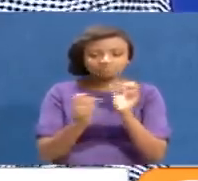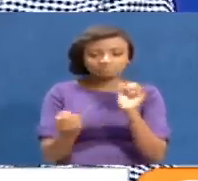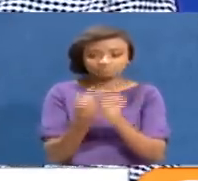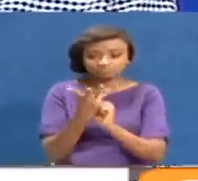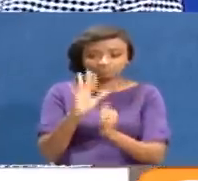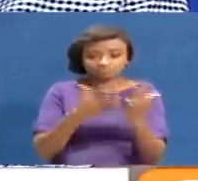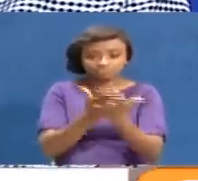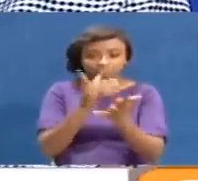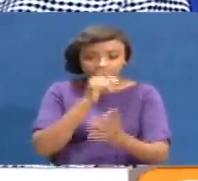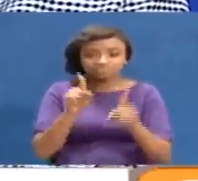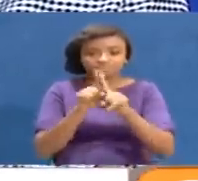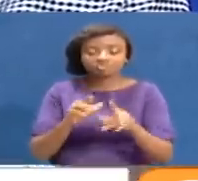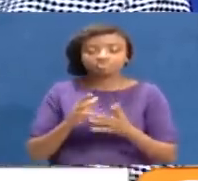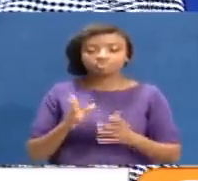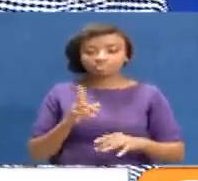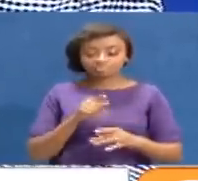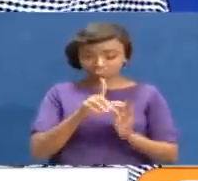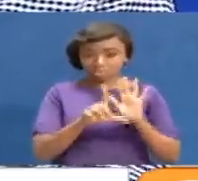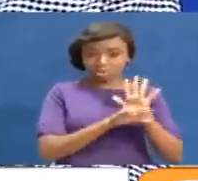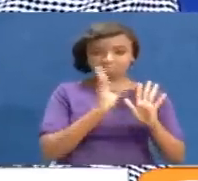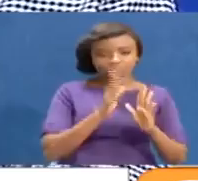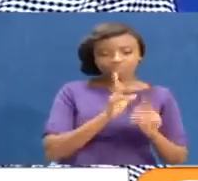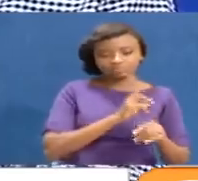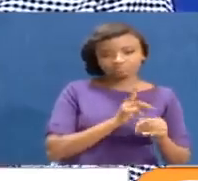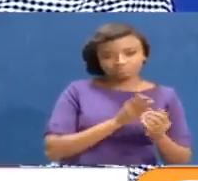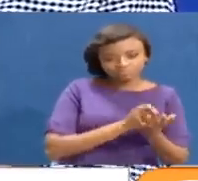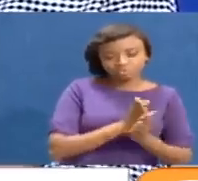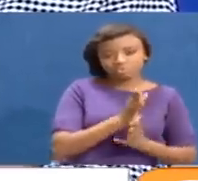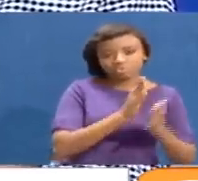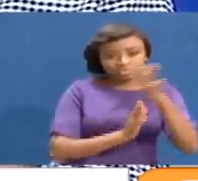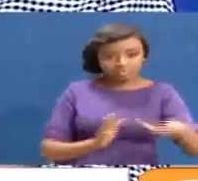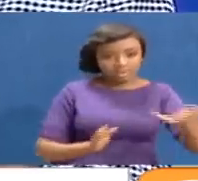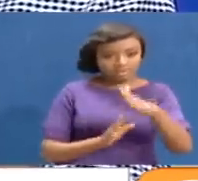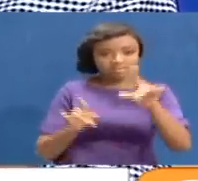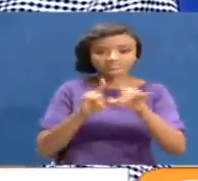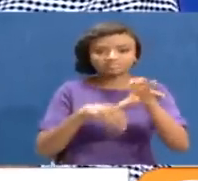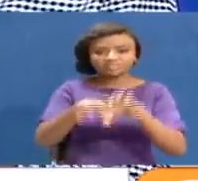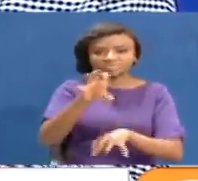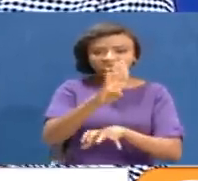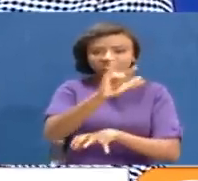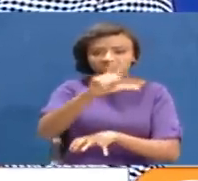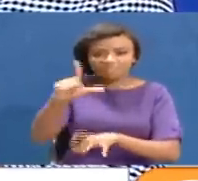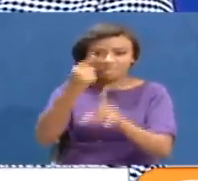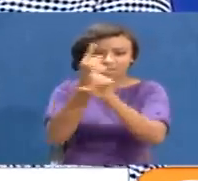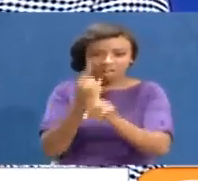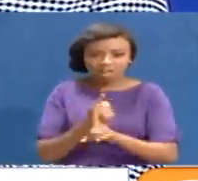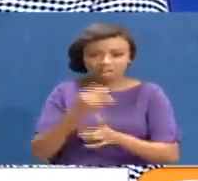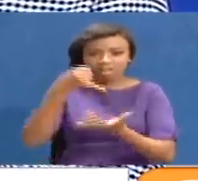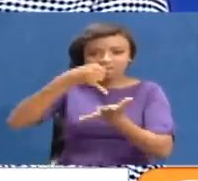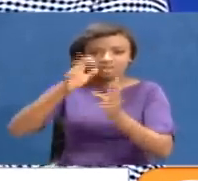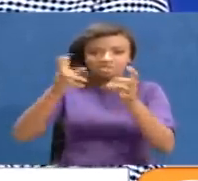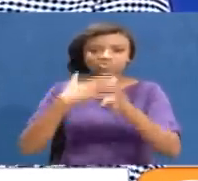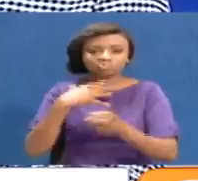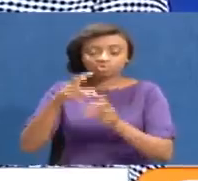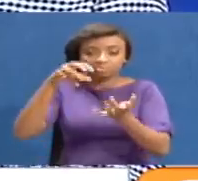and those will go through a process in Parliament anyway. Okay. Then there is the draft bill on the issues to be contained within the